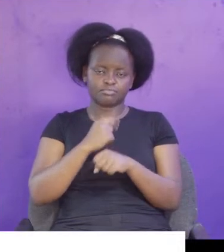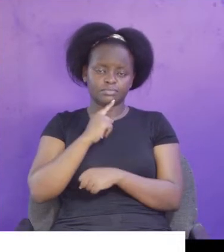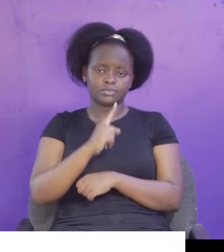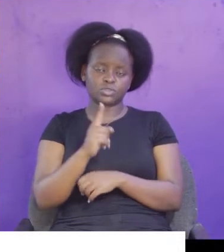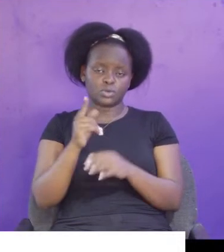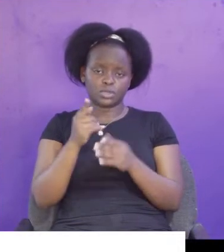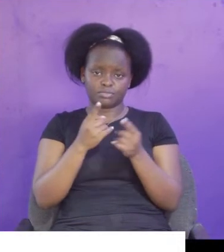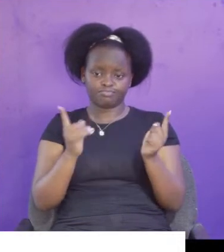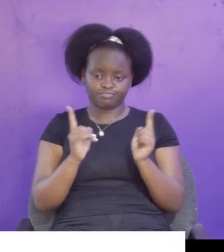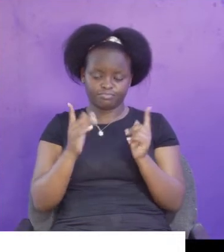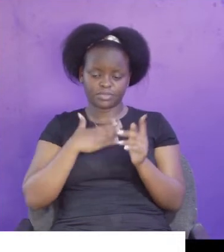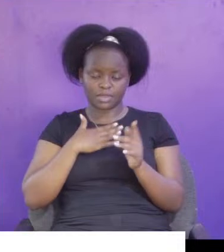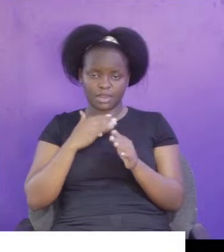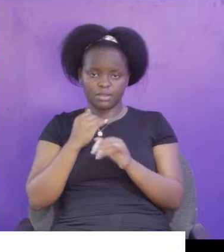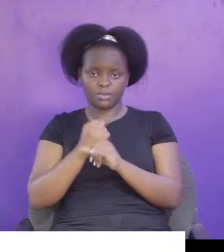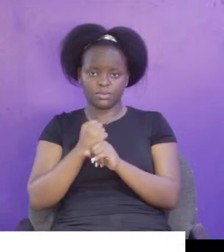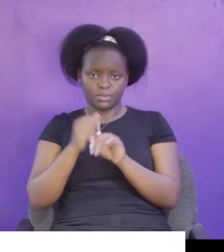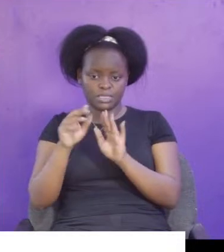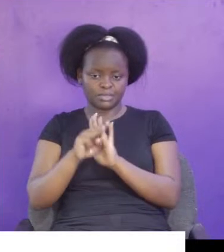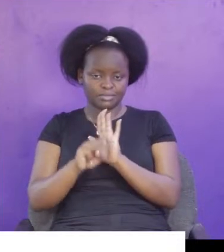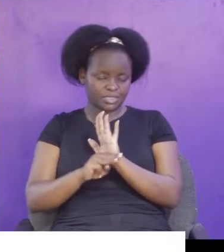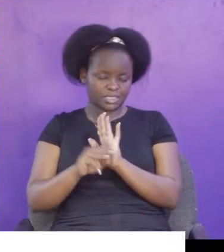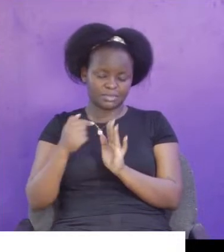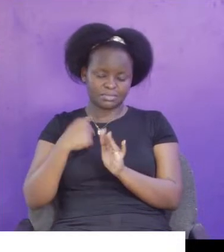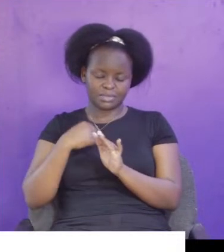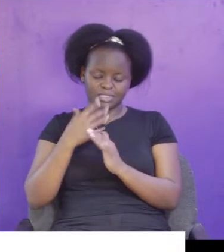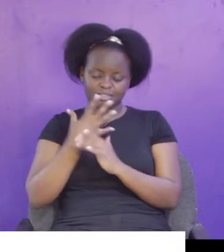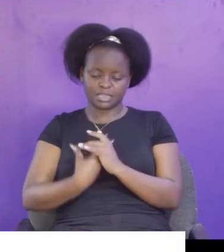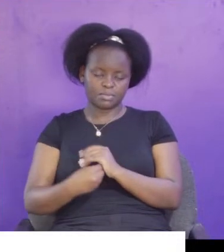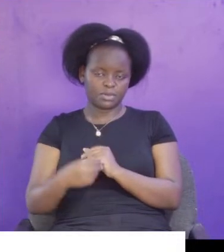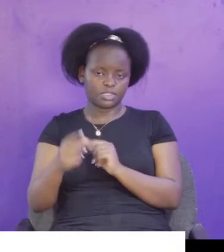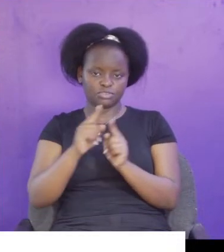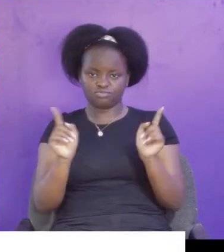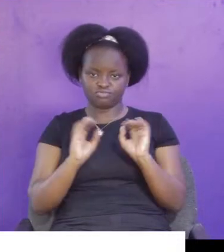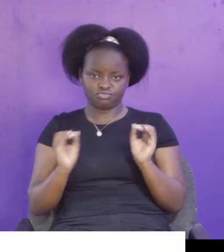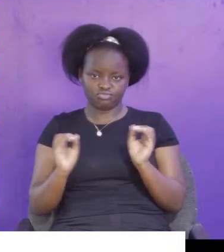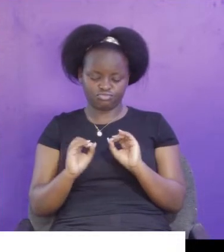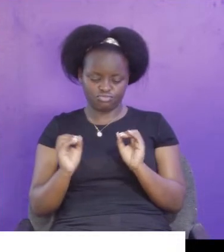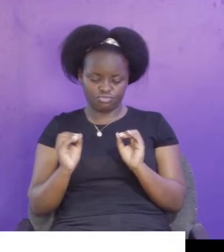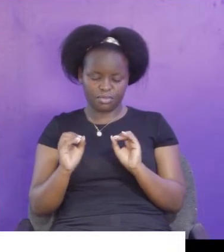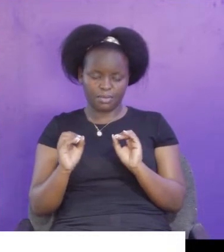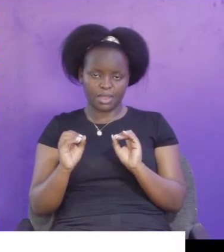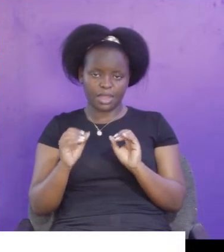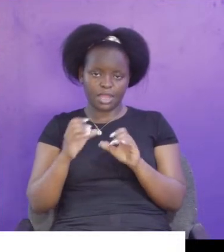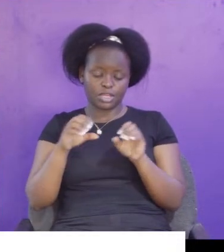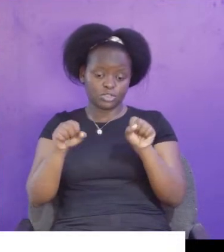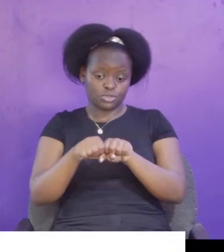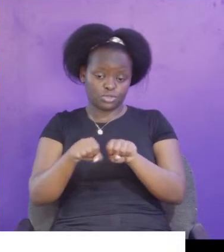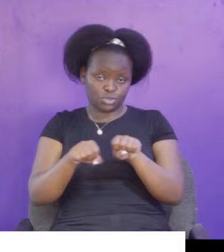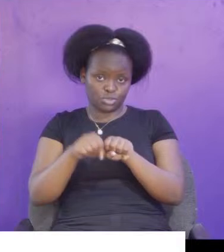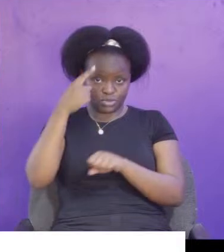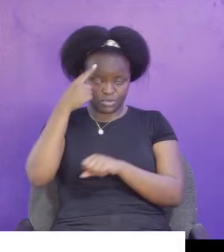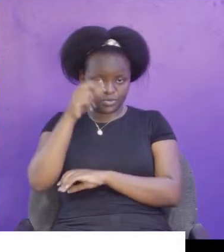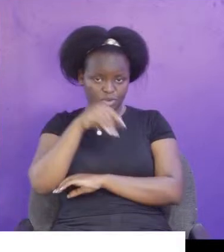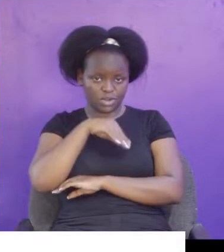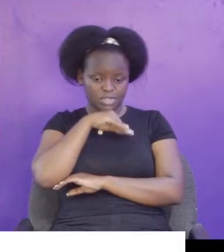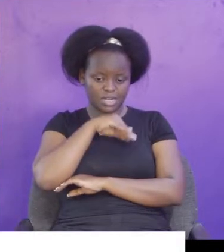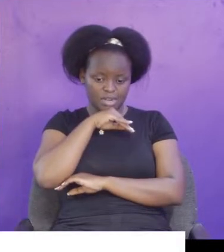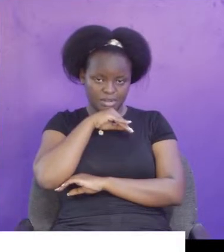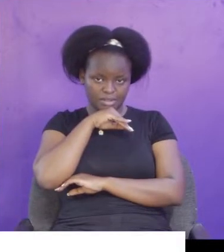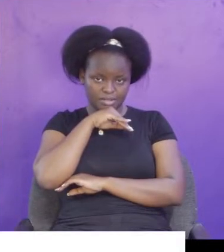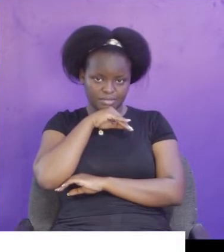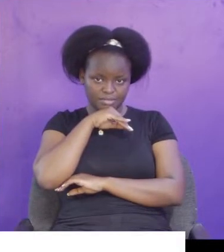colleagues, that I will not disappoint. Even though the shoes of Raila are too